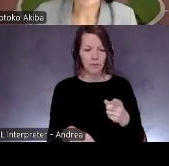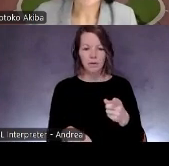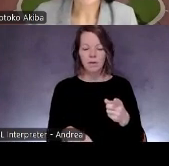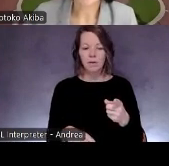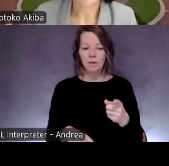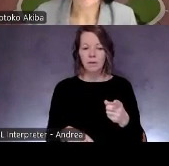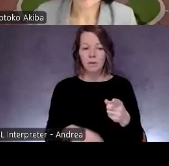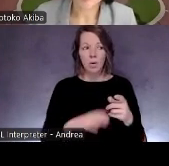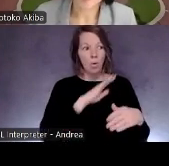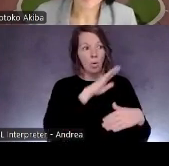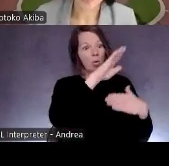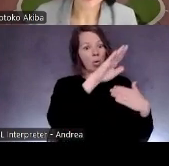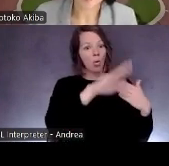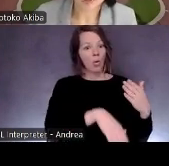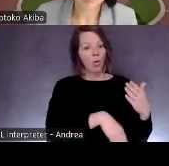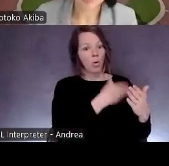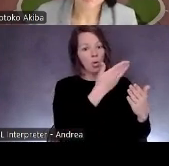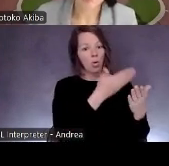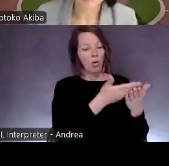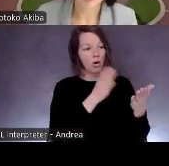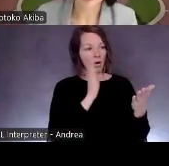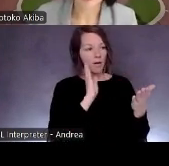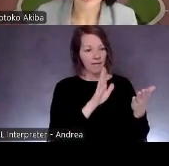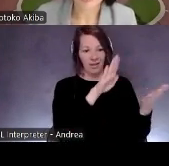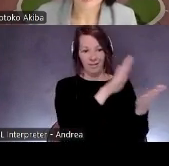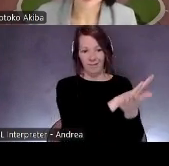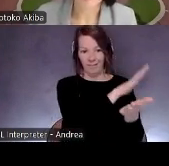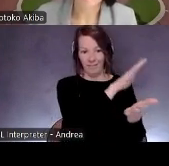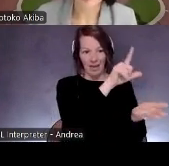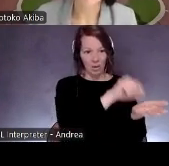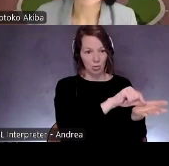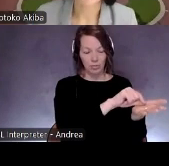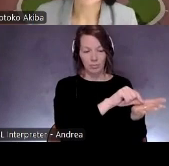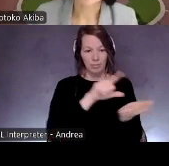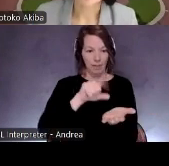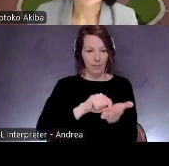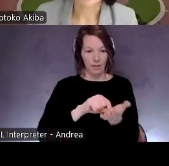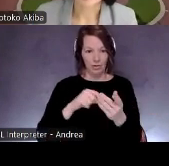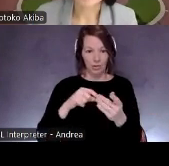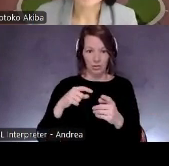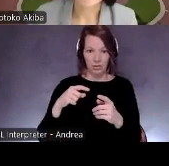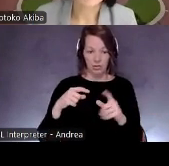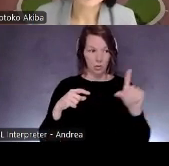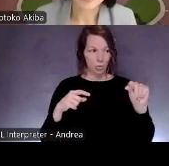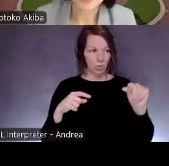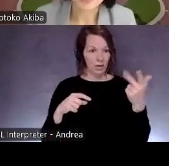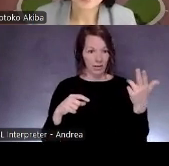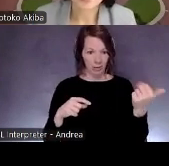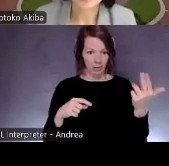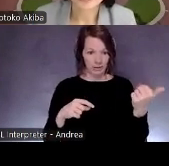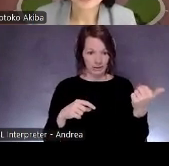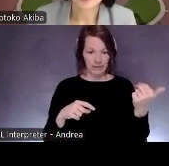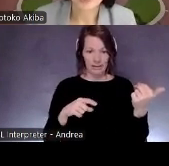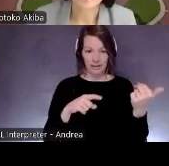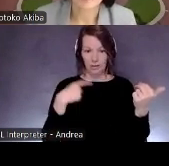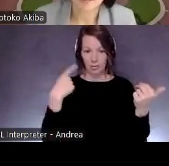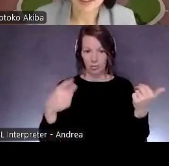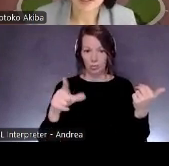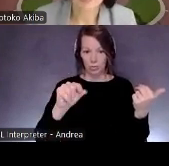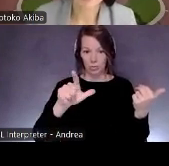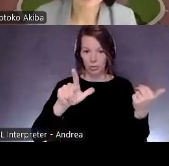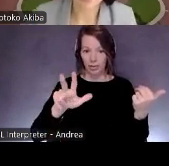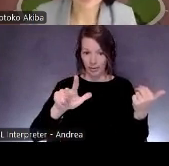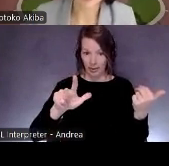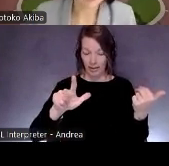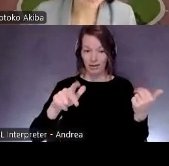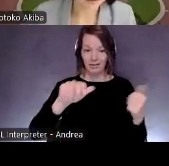downloaded all the manuscripts published in AERJ from 2013 to 2023,